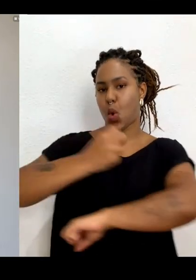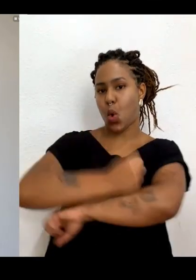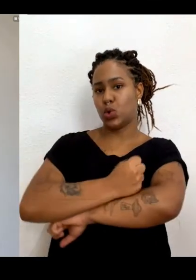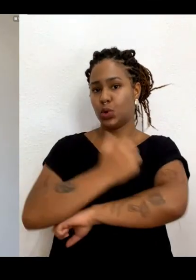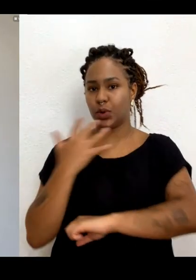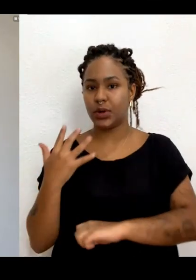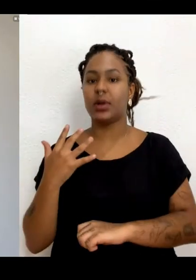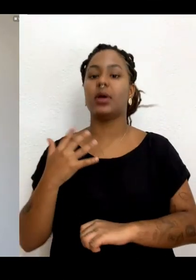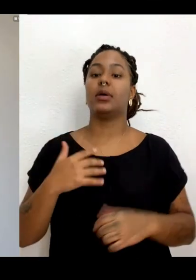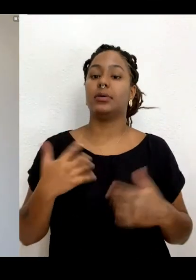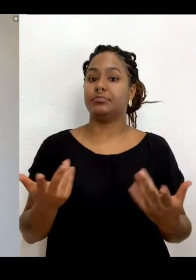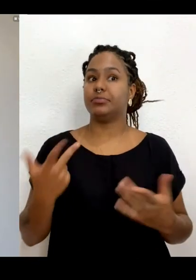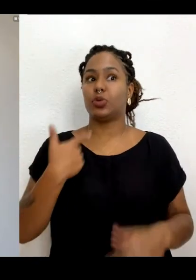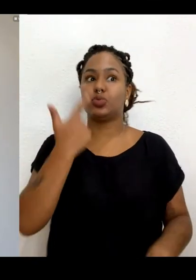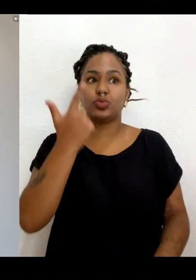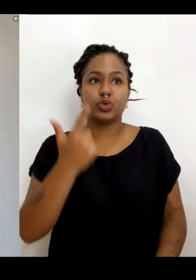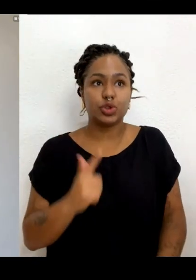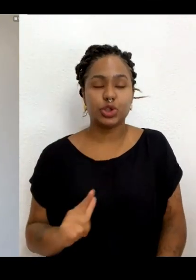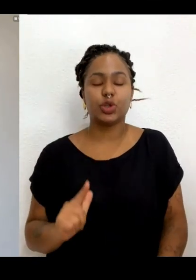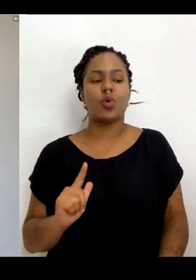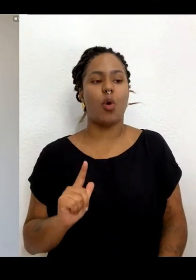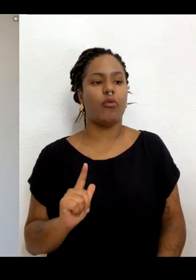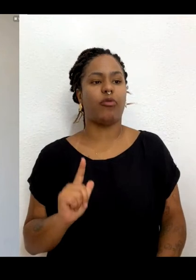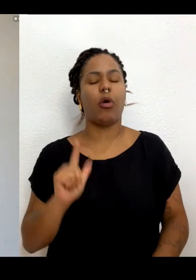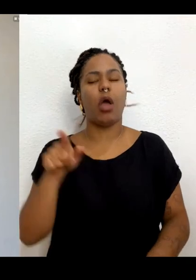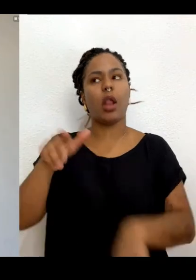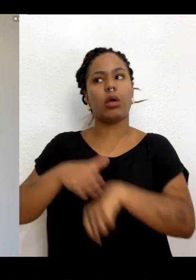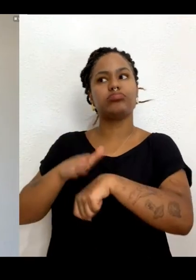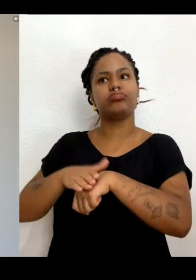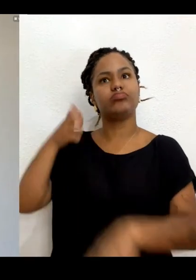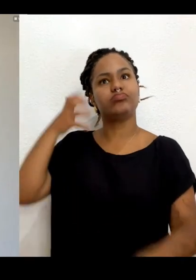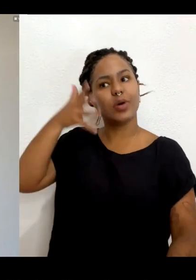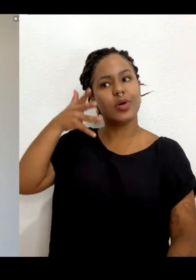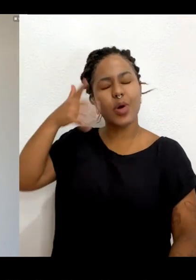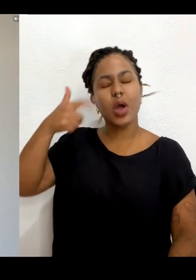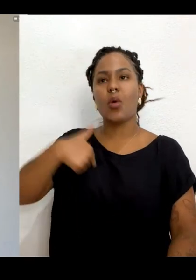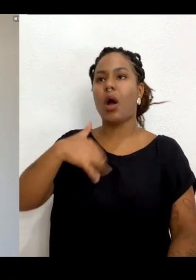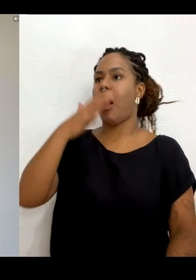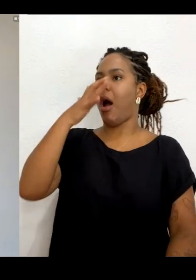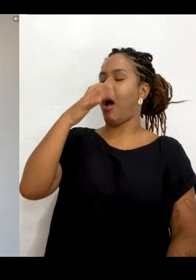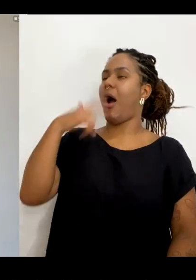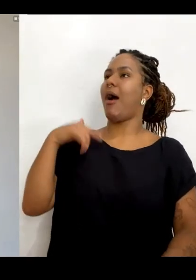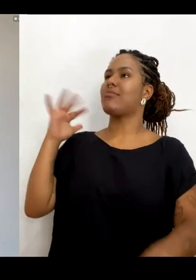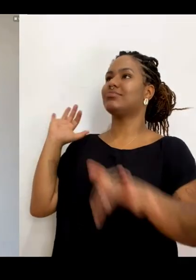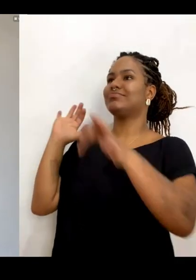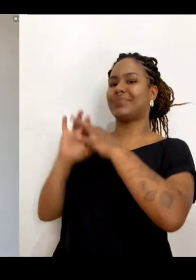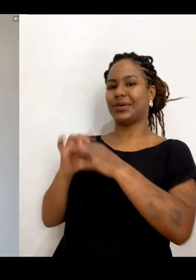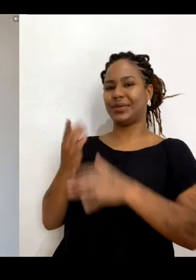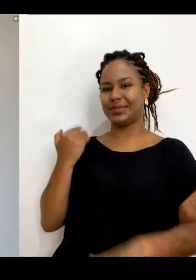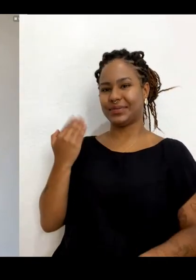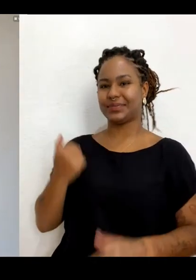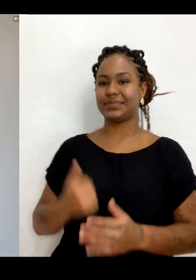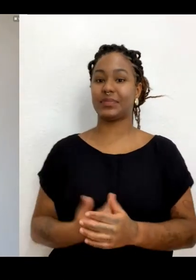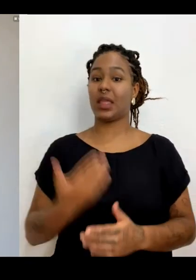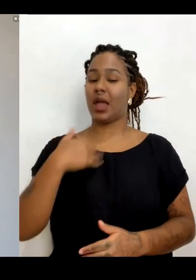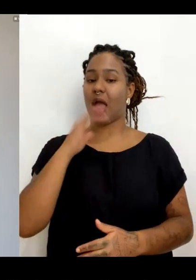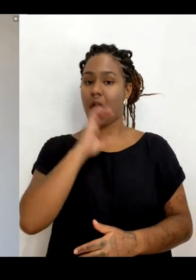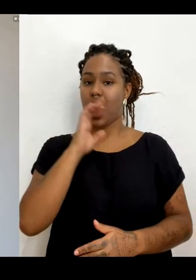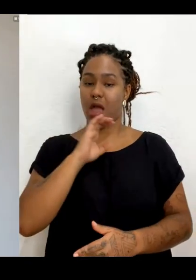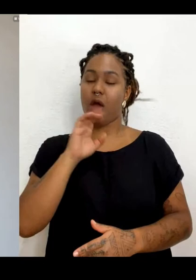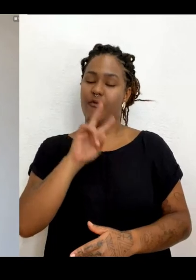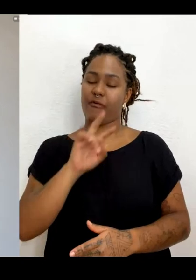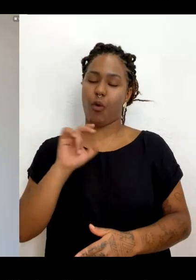moment I will briefly switch to Portuguese to read an excerpt of a